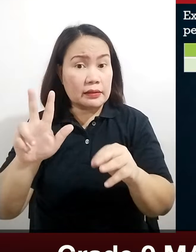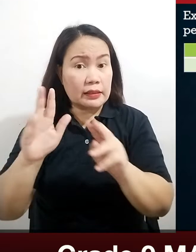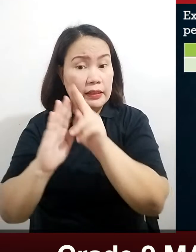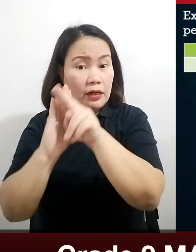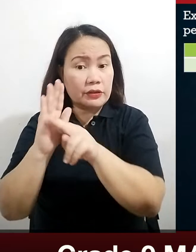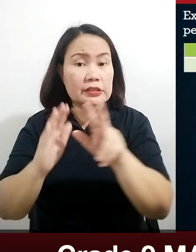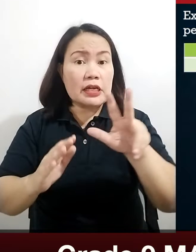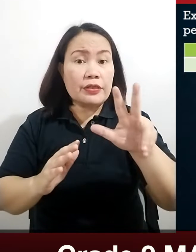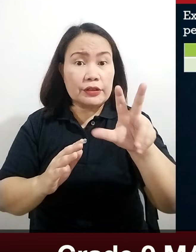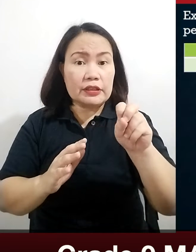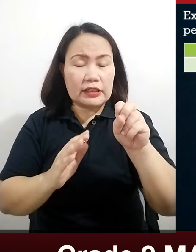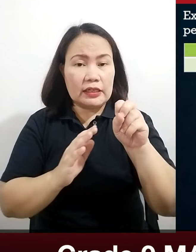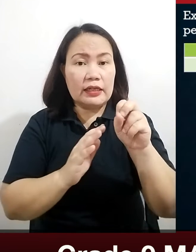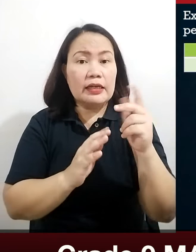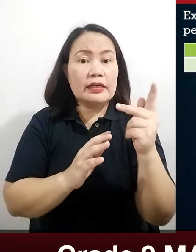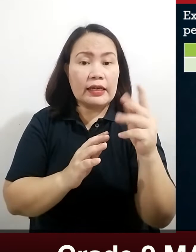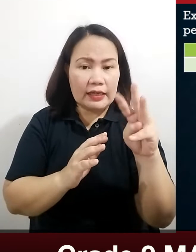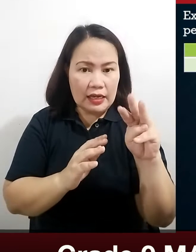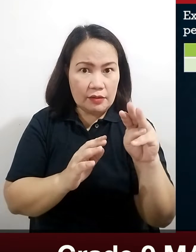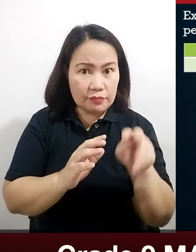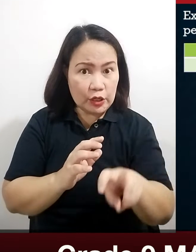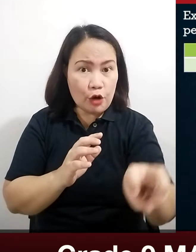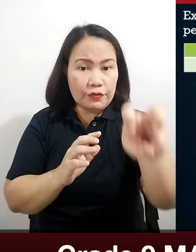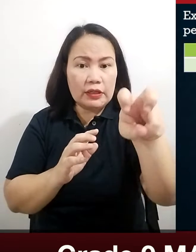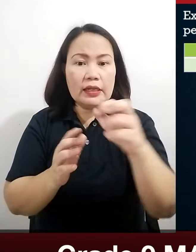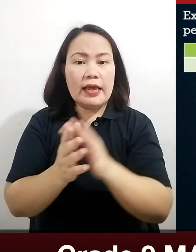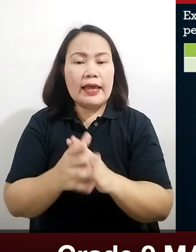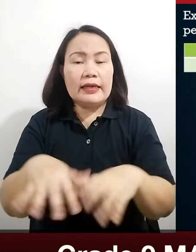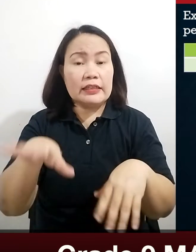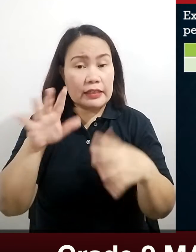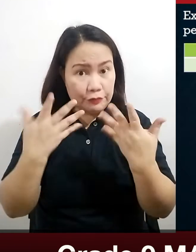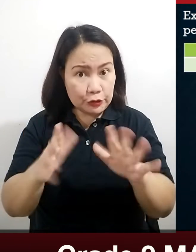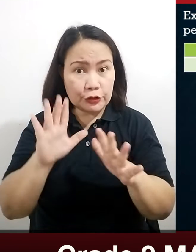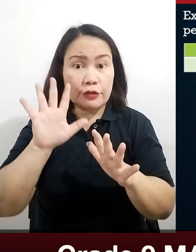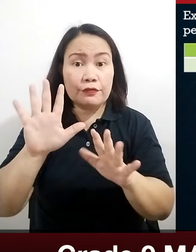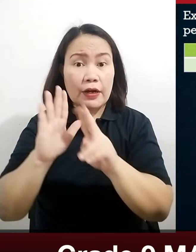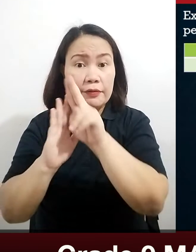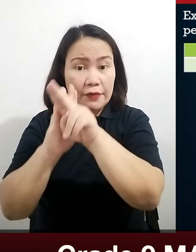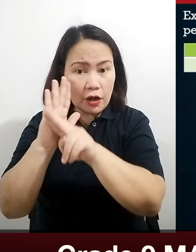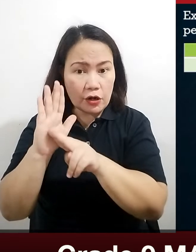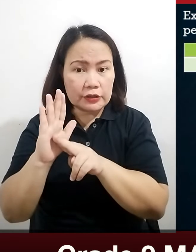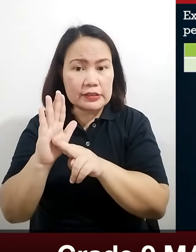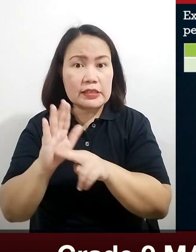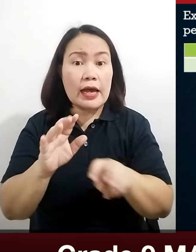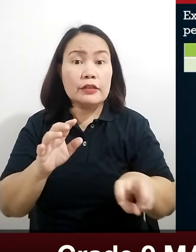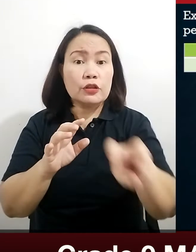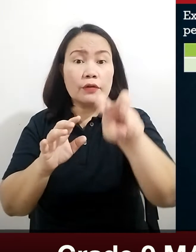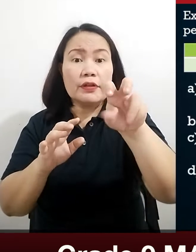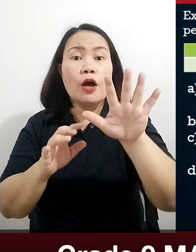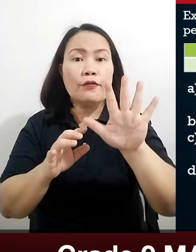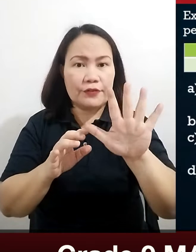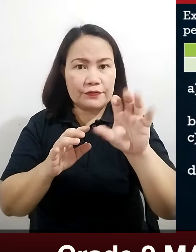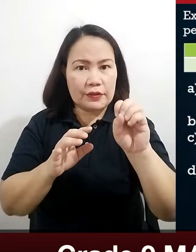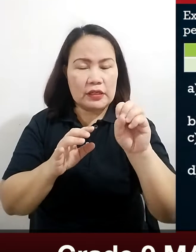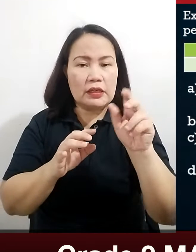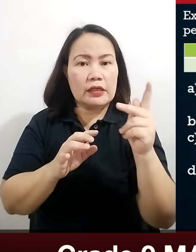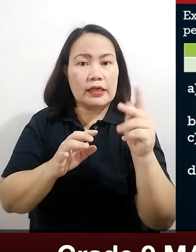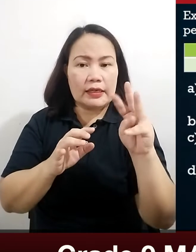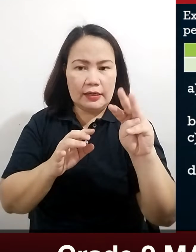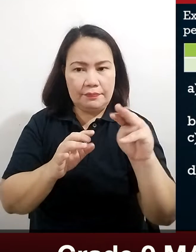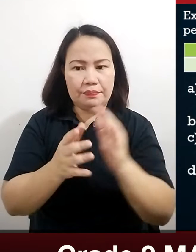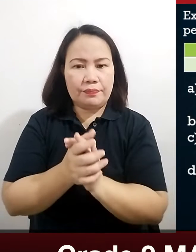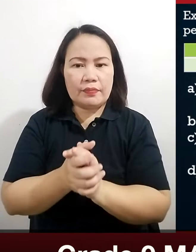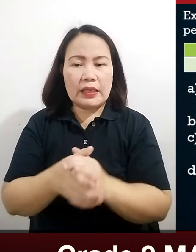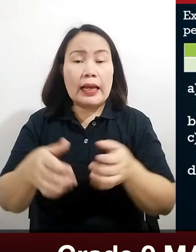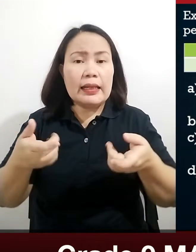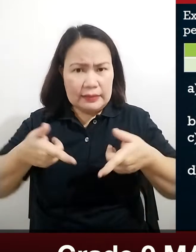40 kilometers. And in 5 Okay, after 5 hours, he traveled already 50 kilometers. So, let's try to answer